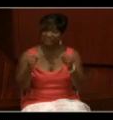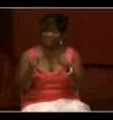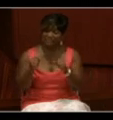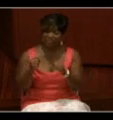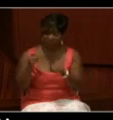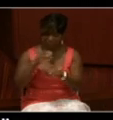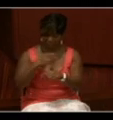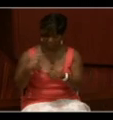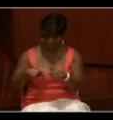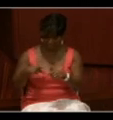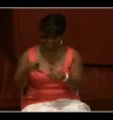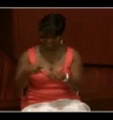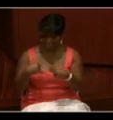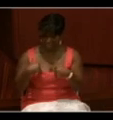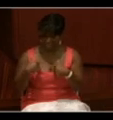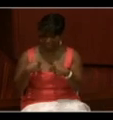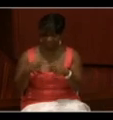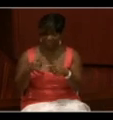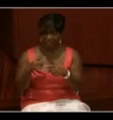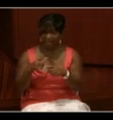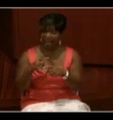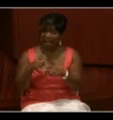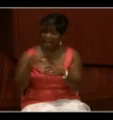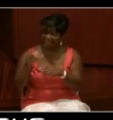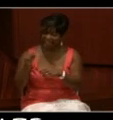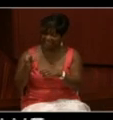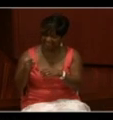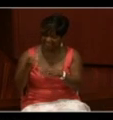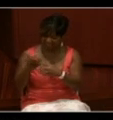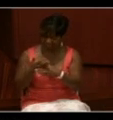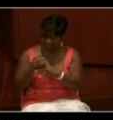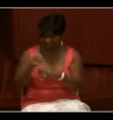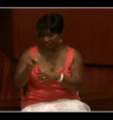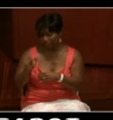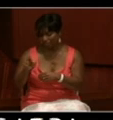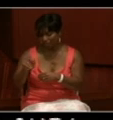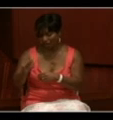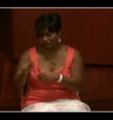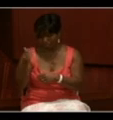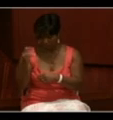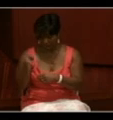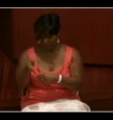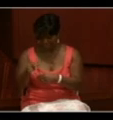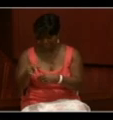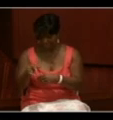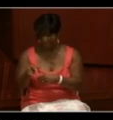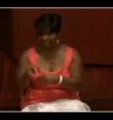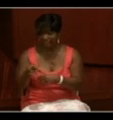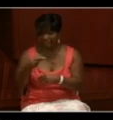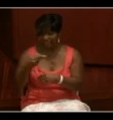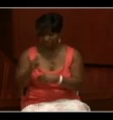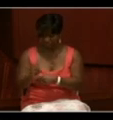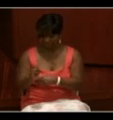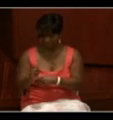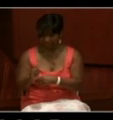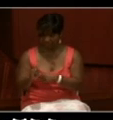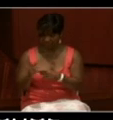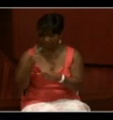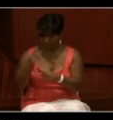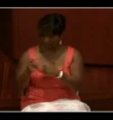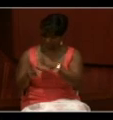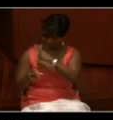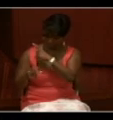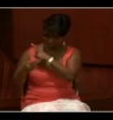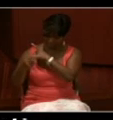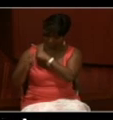and he has an extensive case file in the National Archives because he claimed to be HB, as you can see at the top of the chalkboard that he's